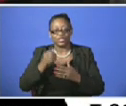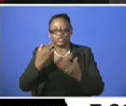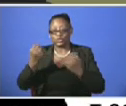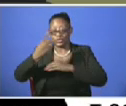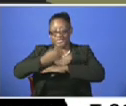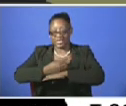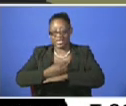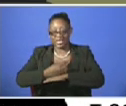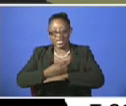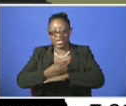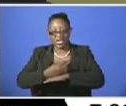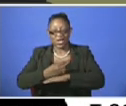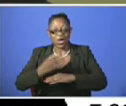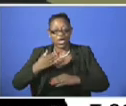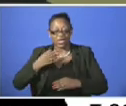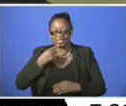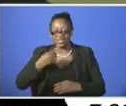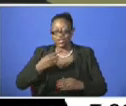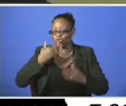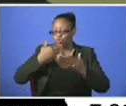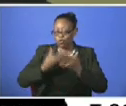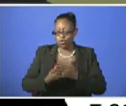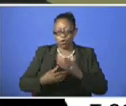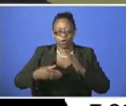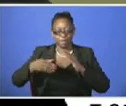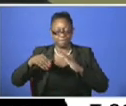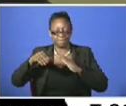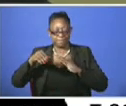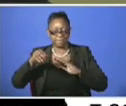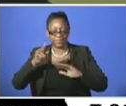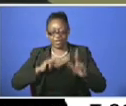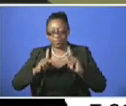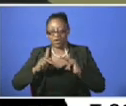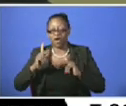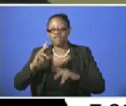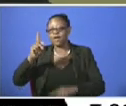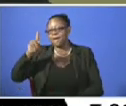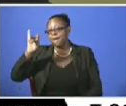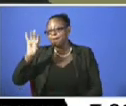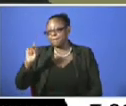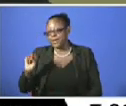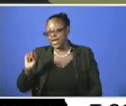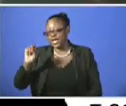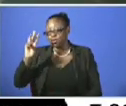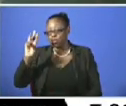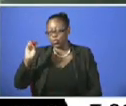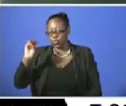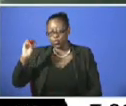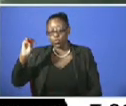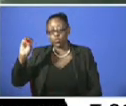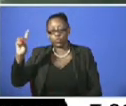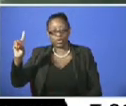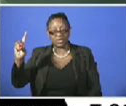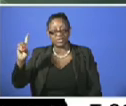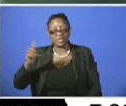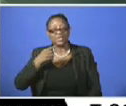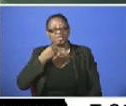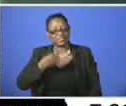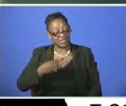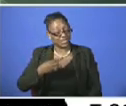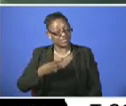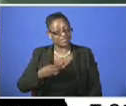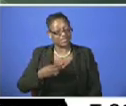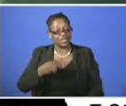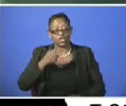Today, I rise on behalf of the good people of Pinewood to address this topic of a new normal. The question, Madam